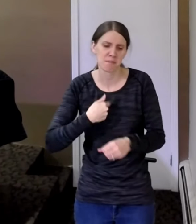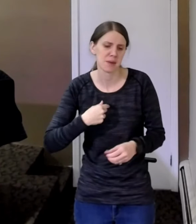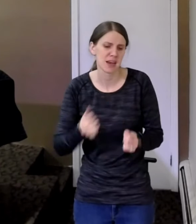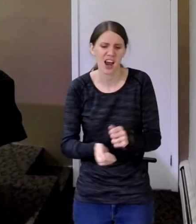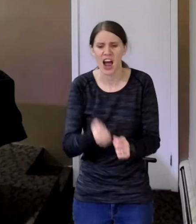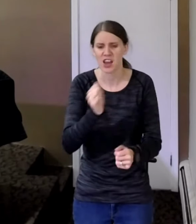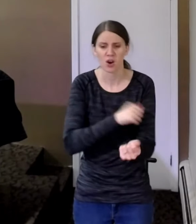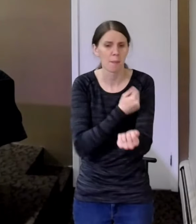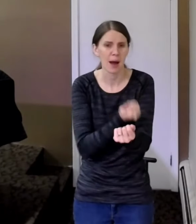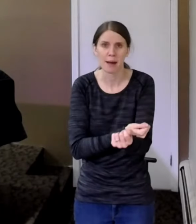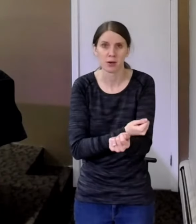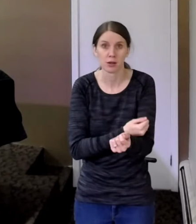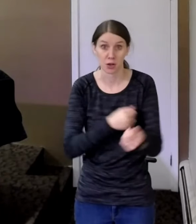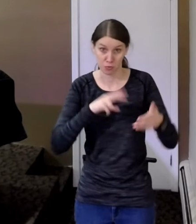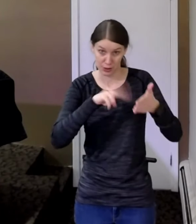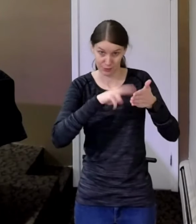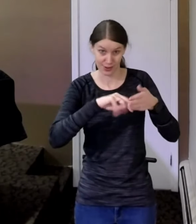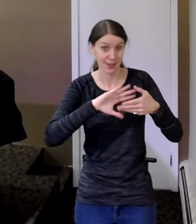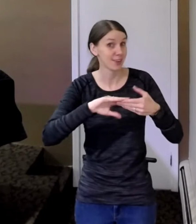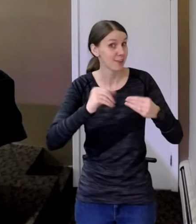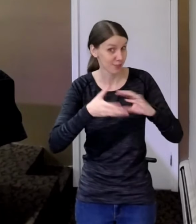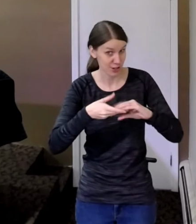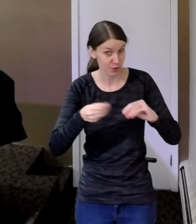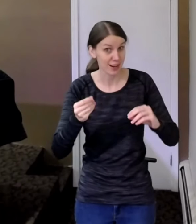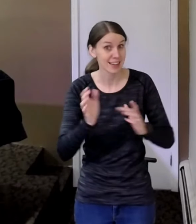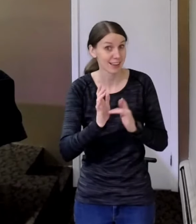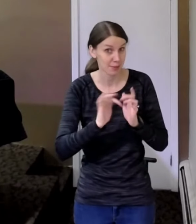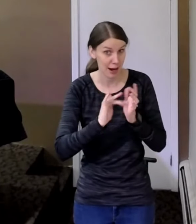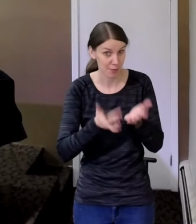the things we saw in these Bible verses.